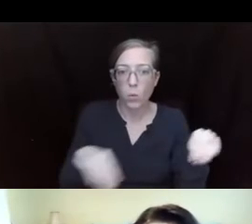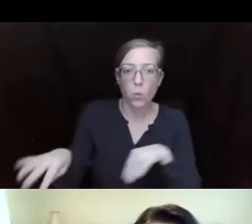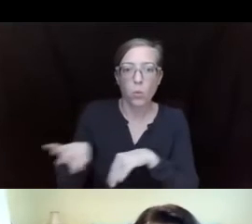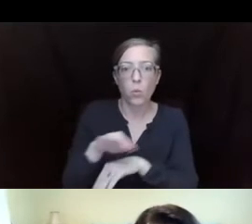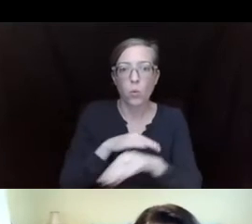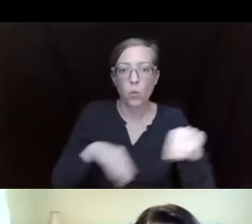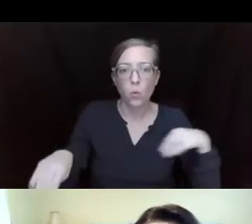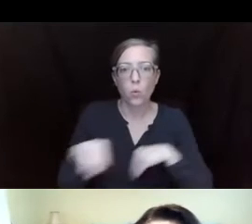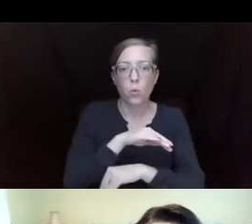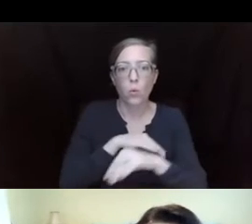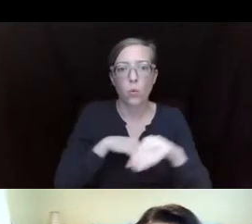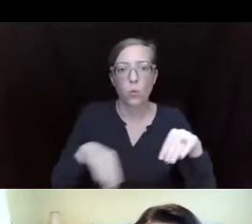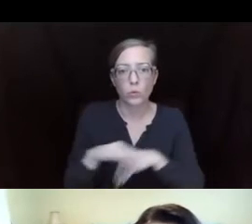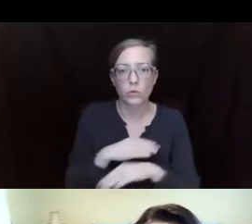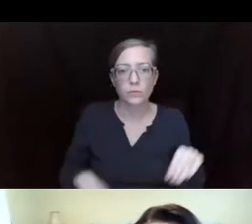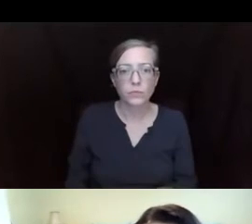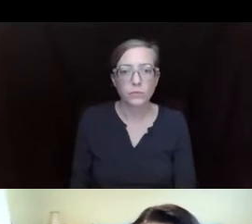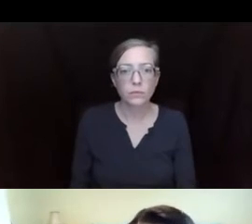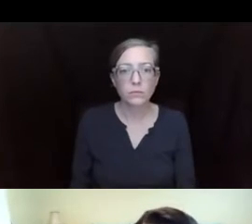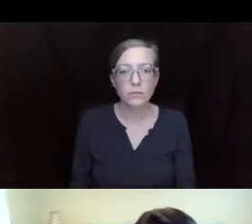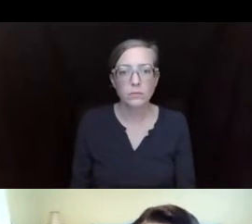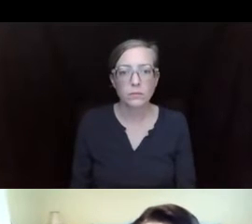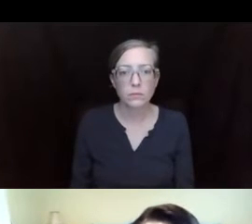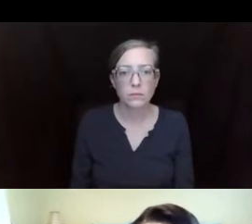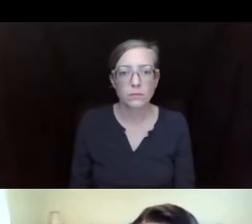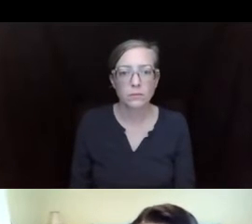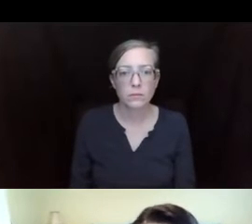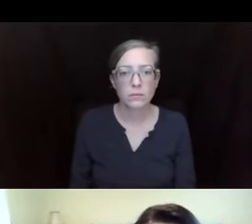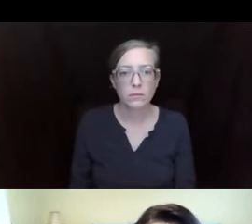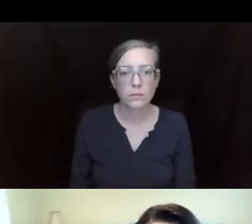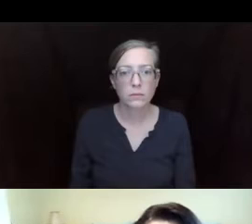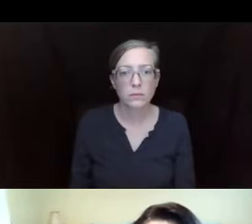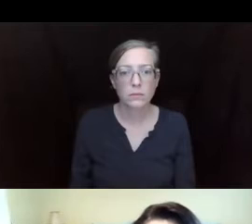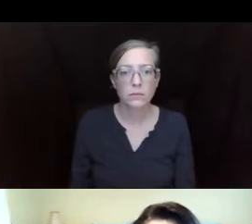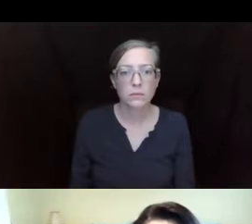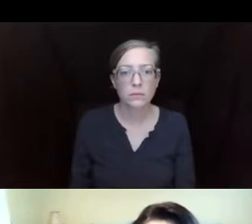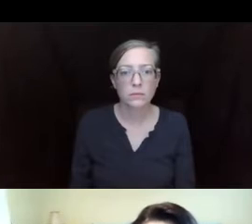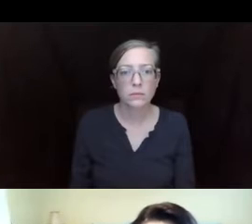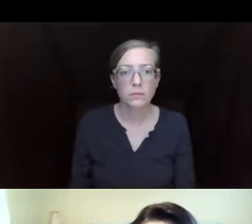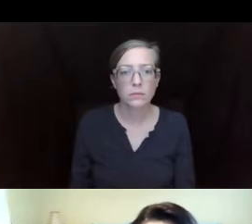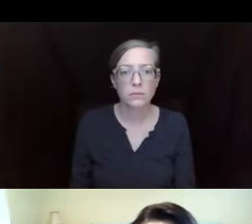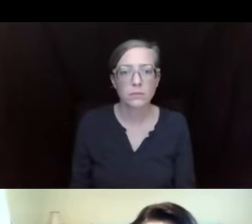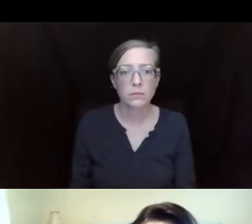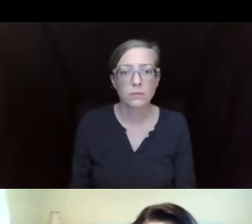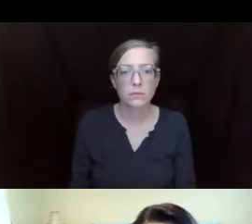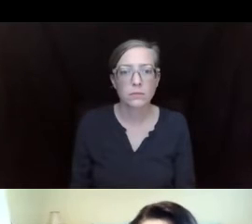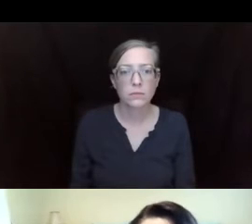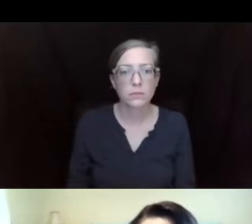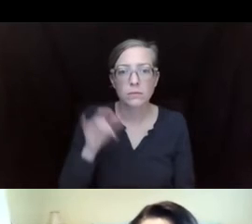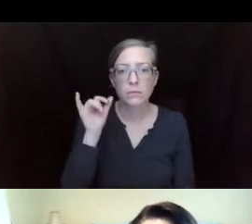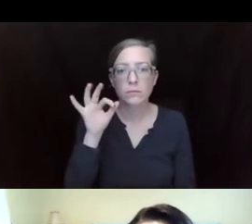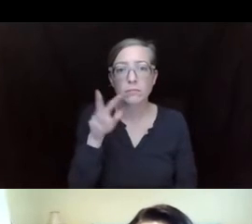much potential I'm applying. 500, 800, can you see that they're moving faster? Now, what happens if I apply no potential